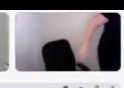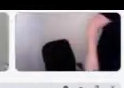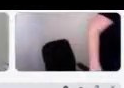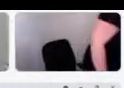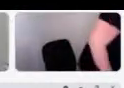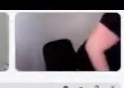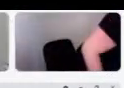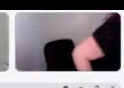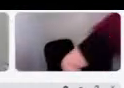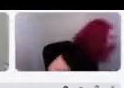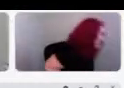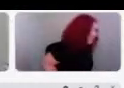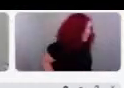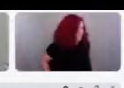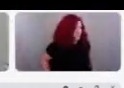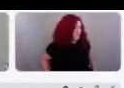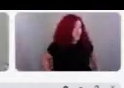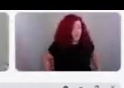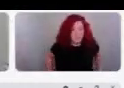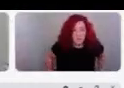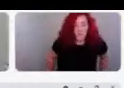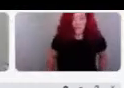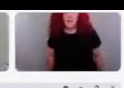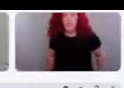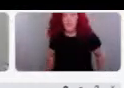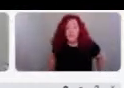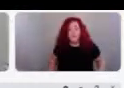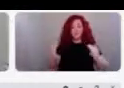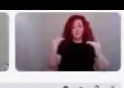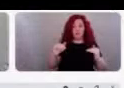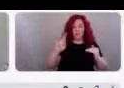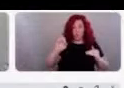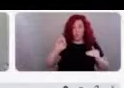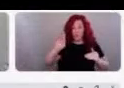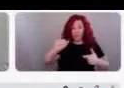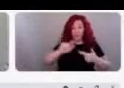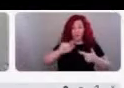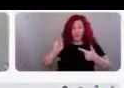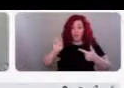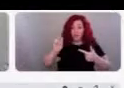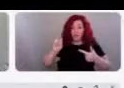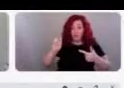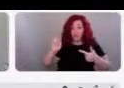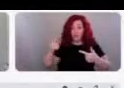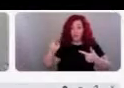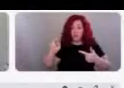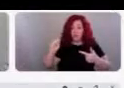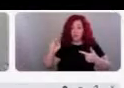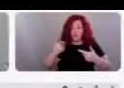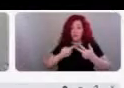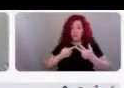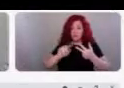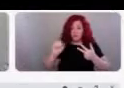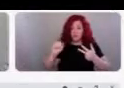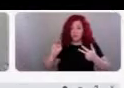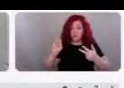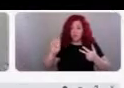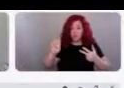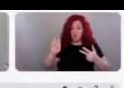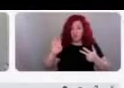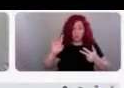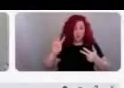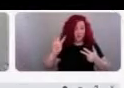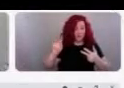thank you the next speakers are jeffrey apodaca trevor johnson and amber watson